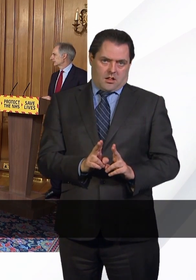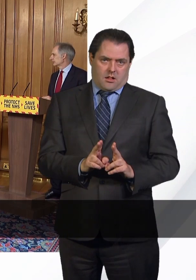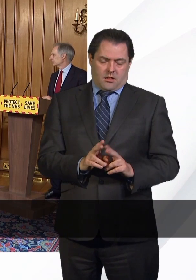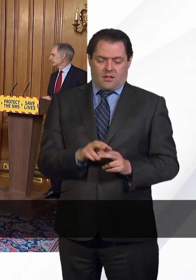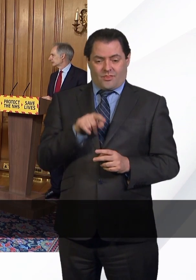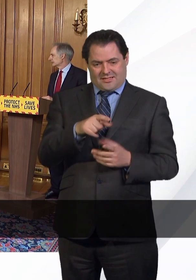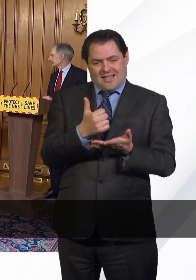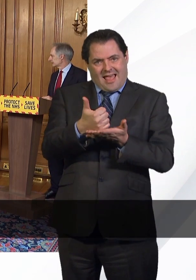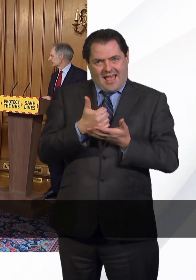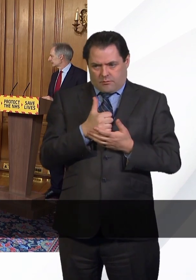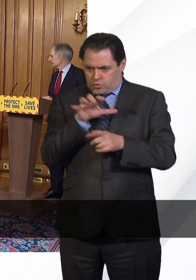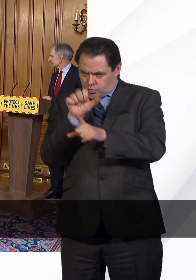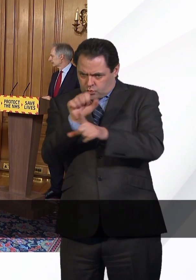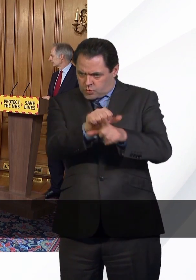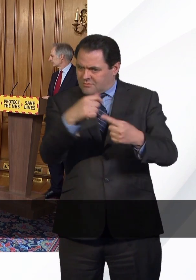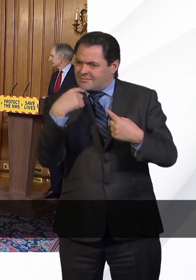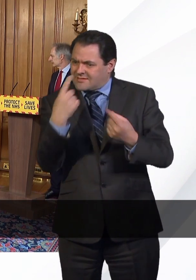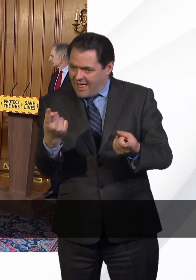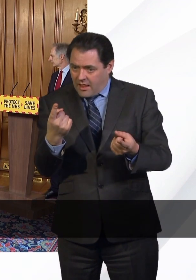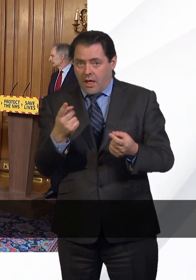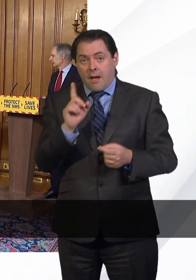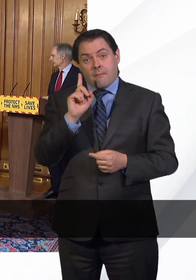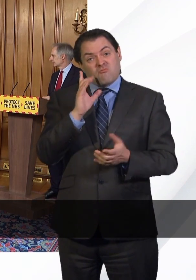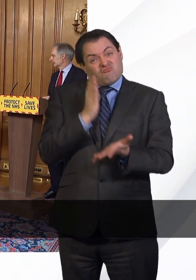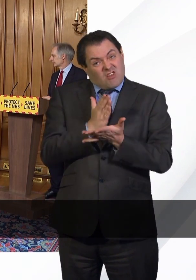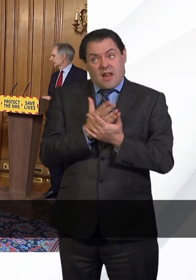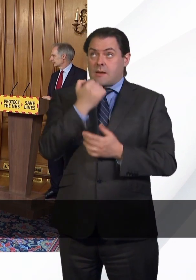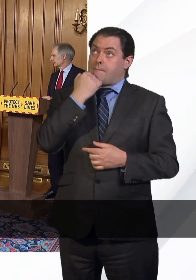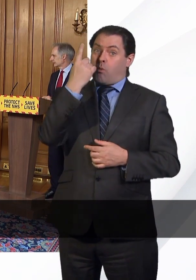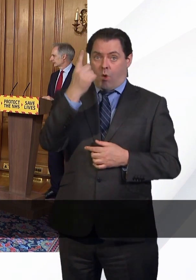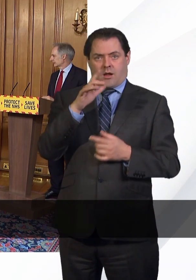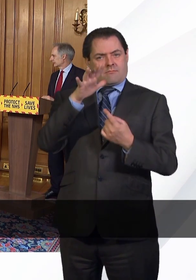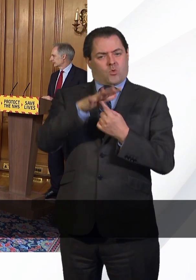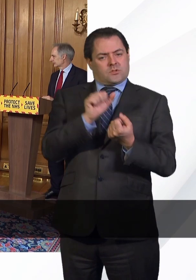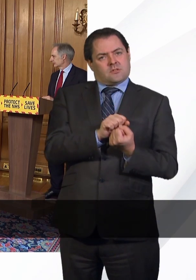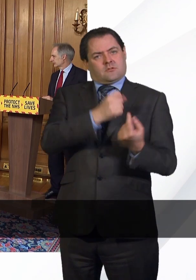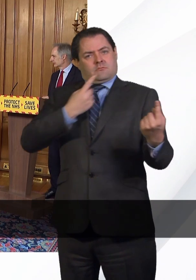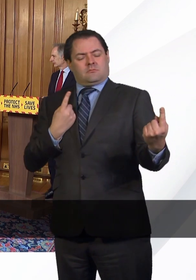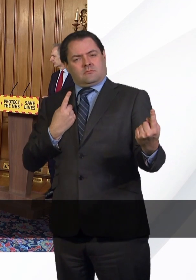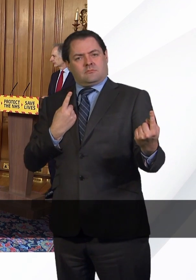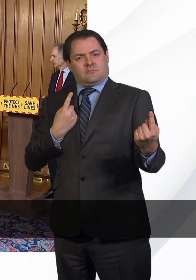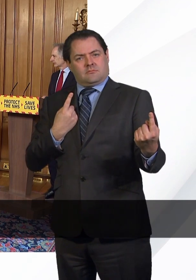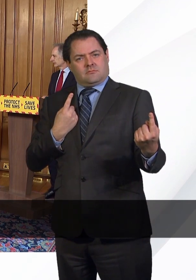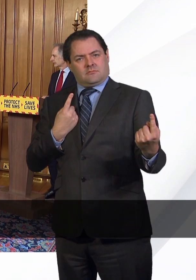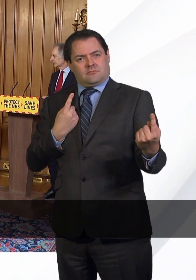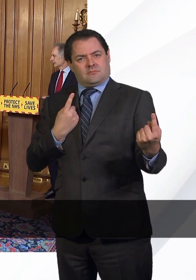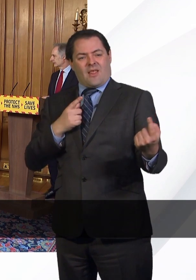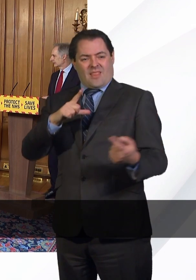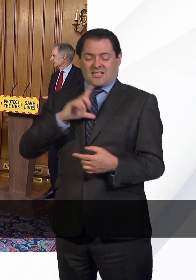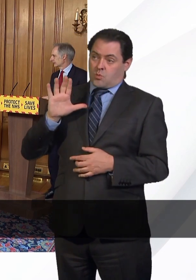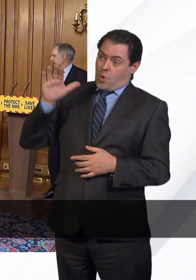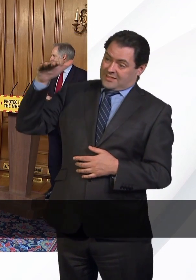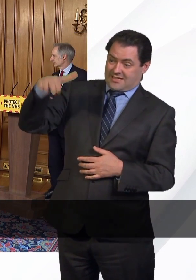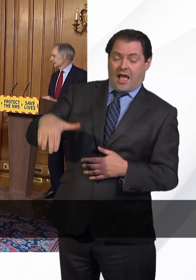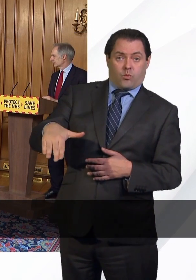It's primarily the social distancing measures that we've taken so far that have flattened the curve. And now we can see